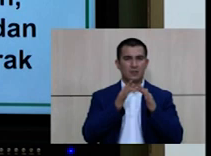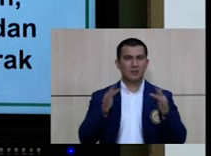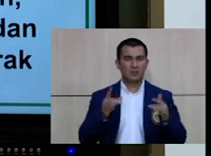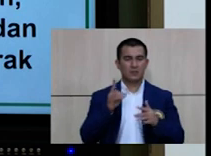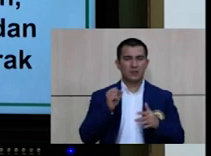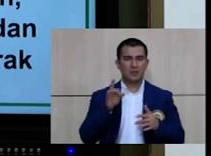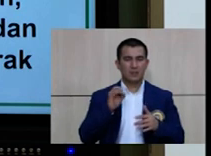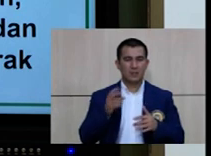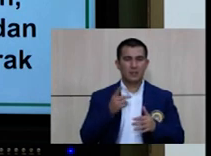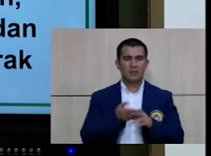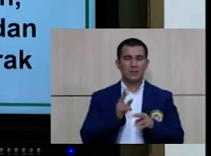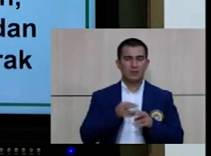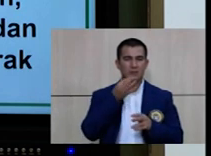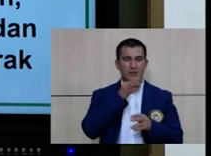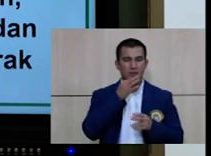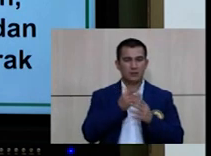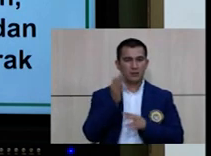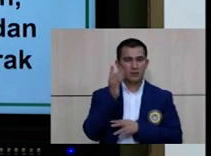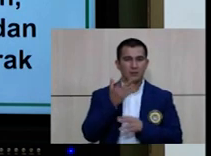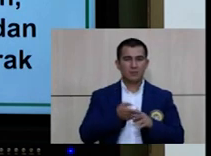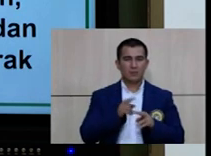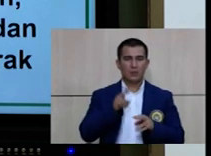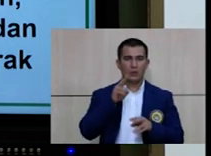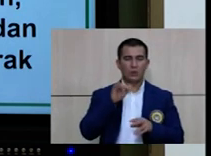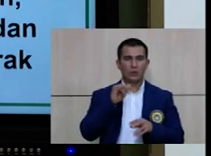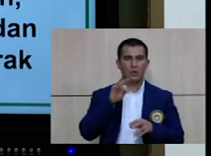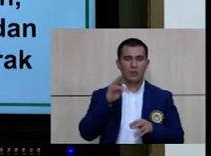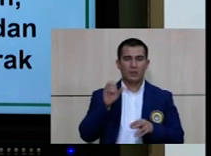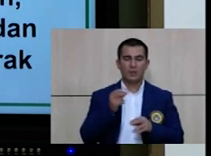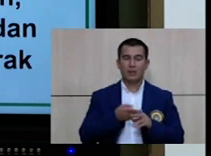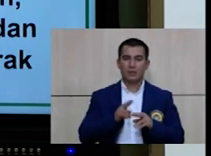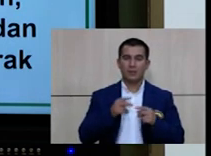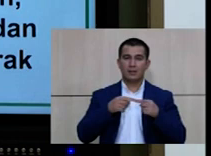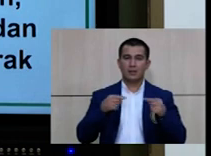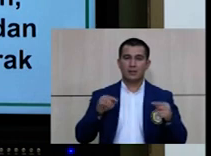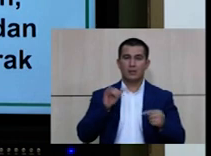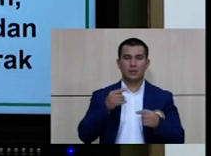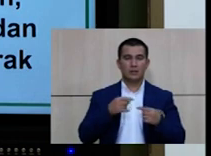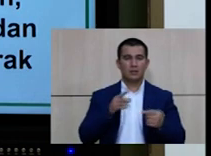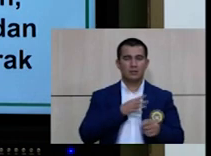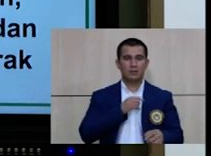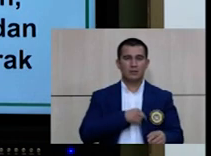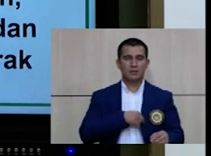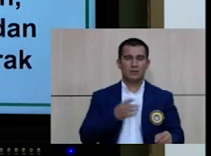zarang, xandon pista, yong'oq, do'lana, terak kabilar o'sadi.